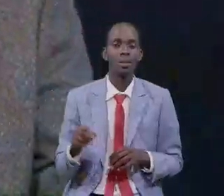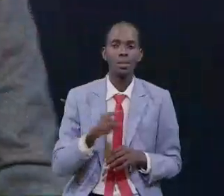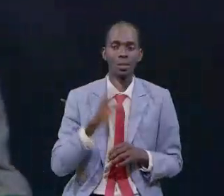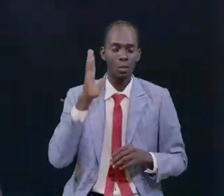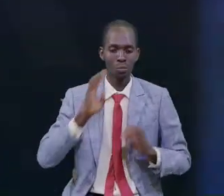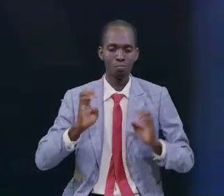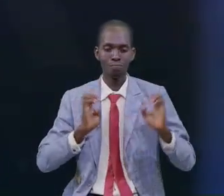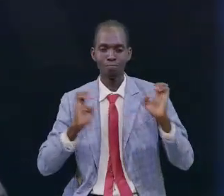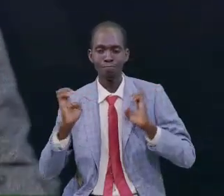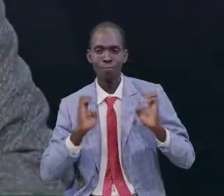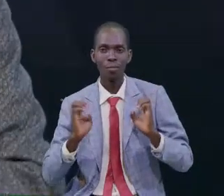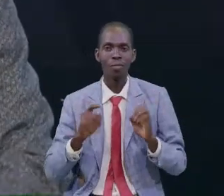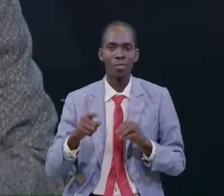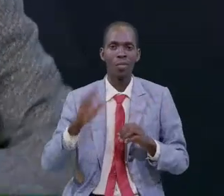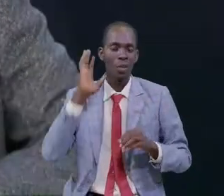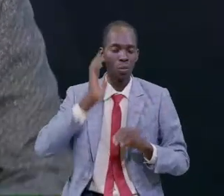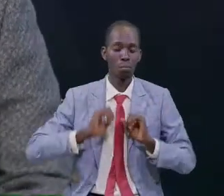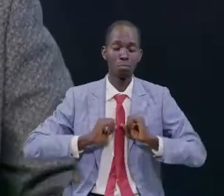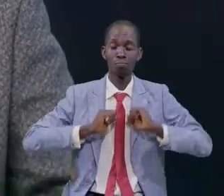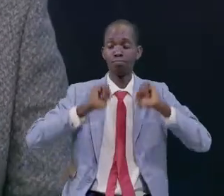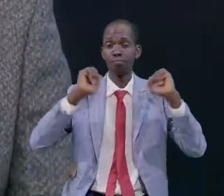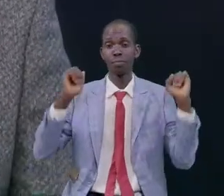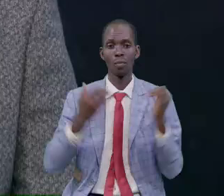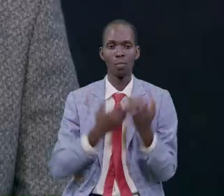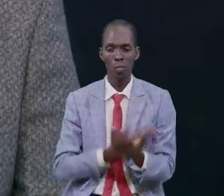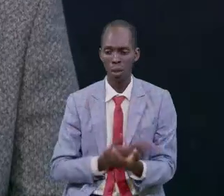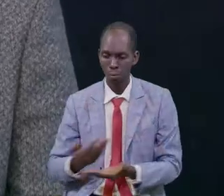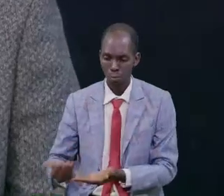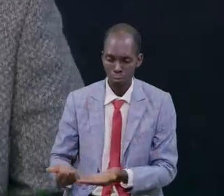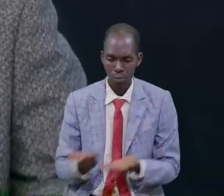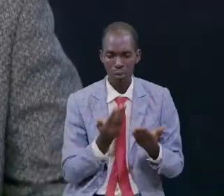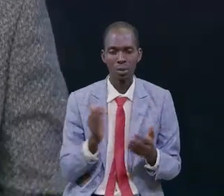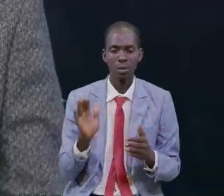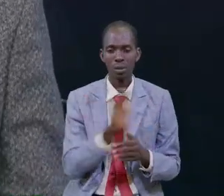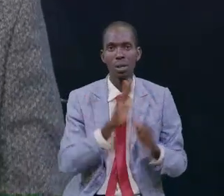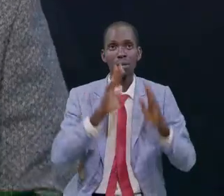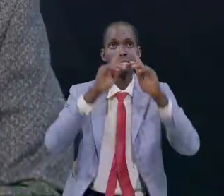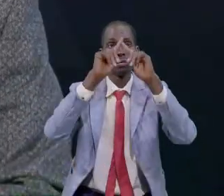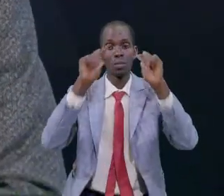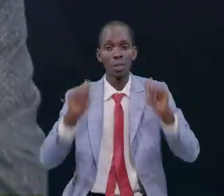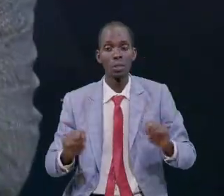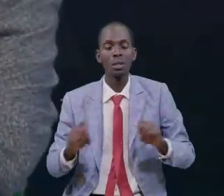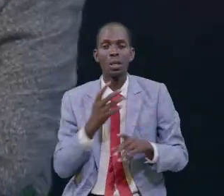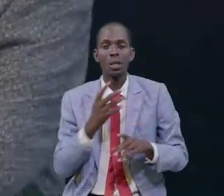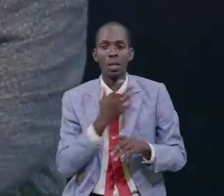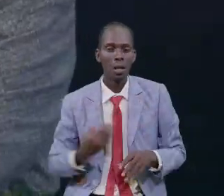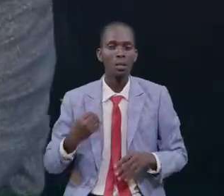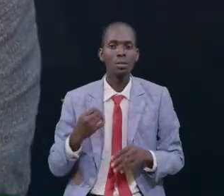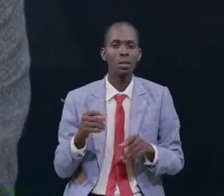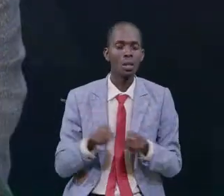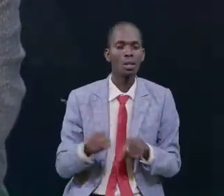they carry everything. And as they were making use of the members of their body,